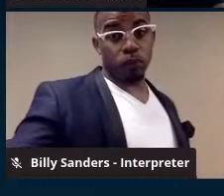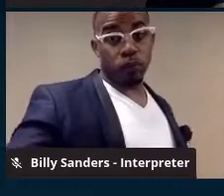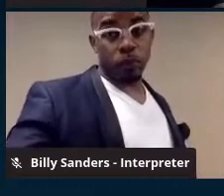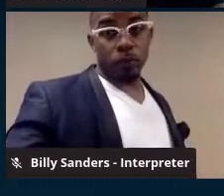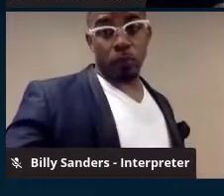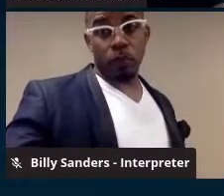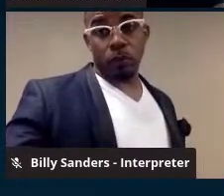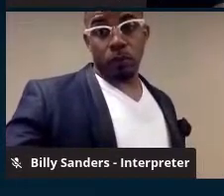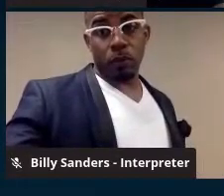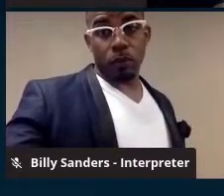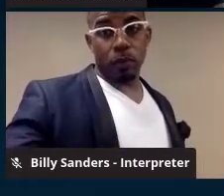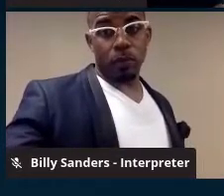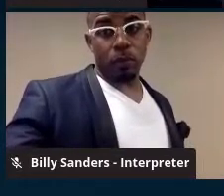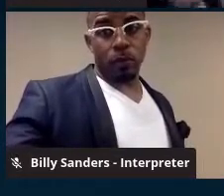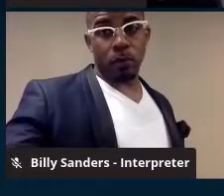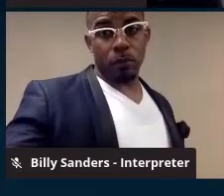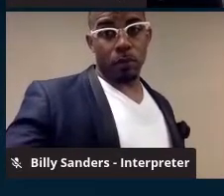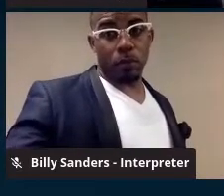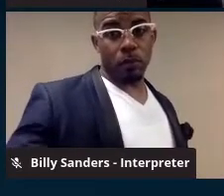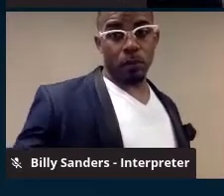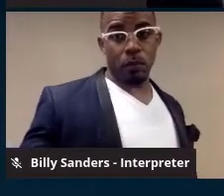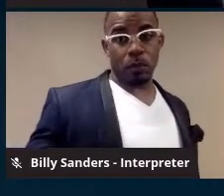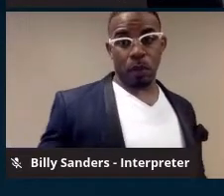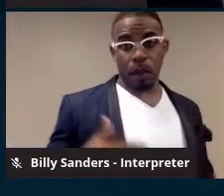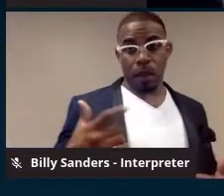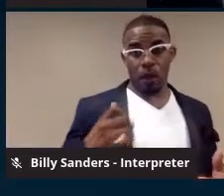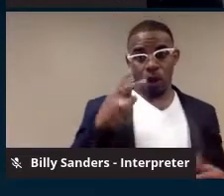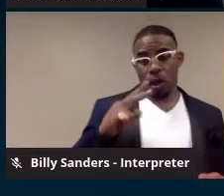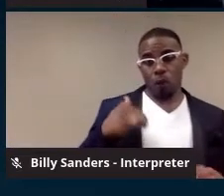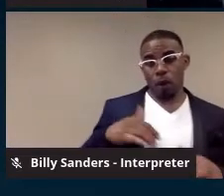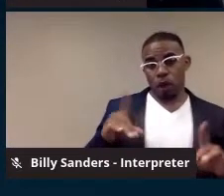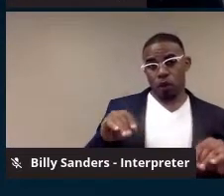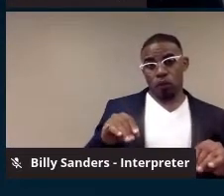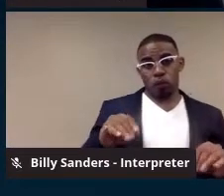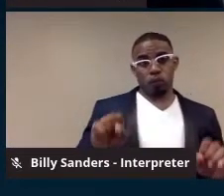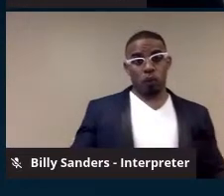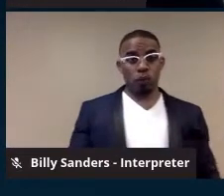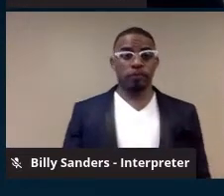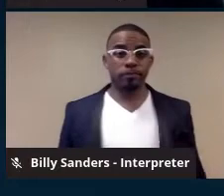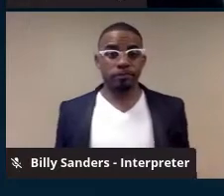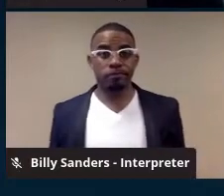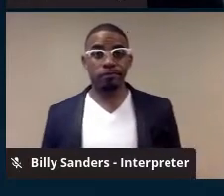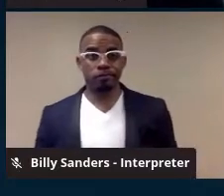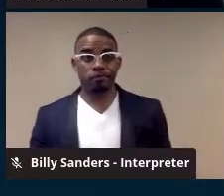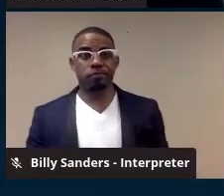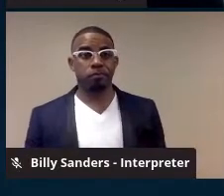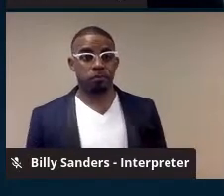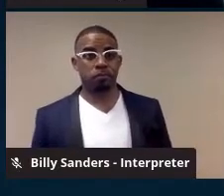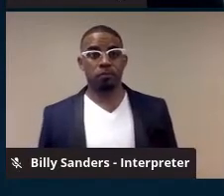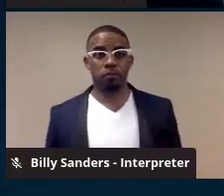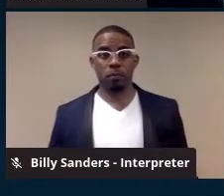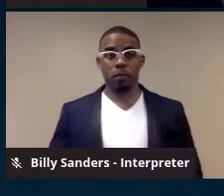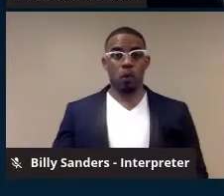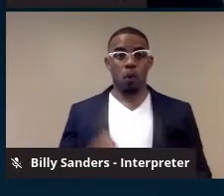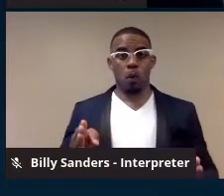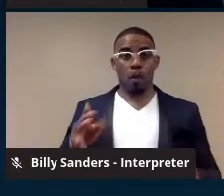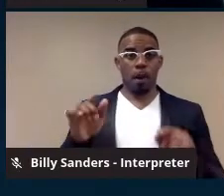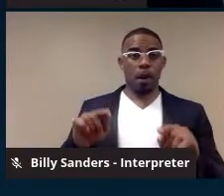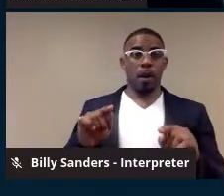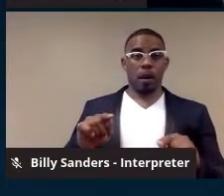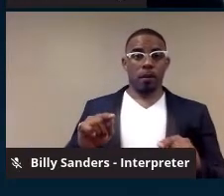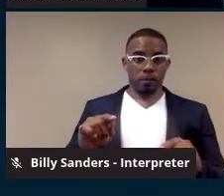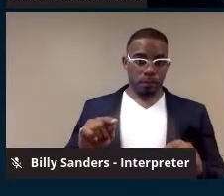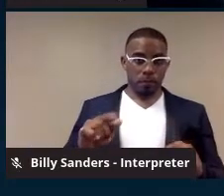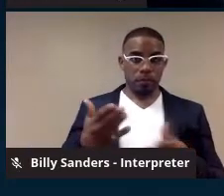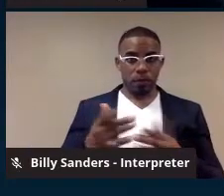also do some live coding and have a look at what we can do. So if I open up Visual